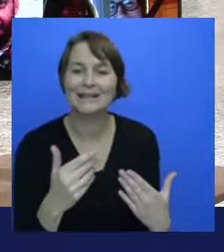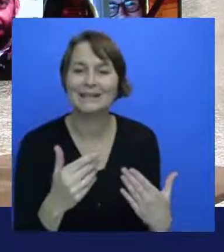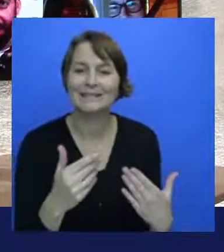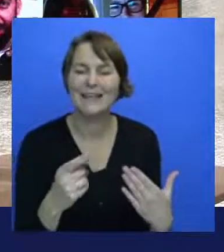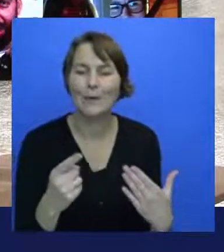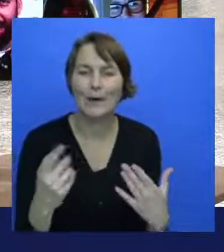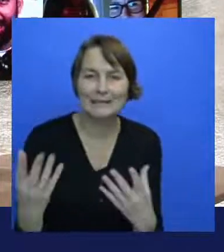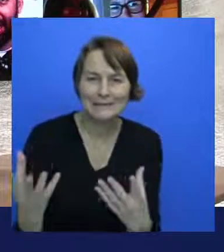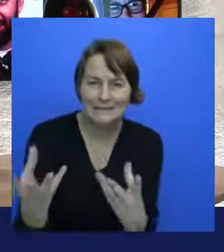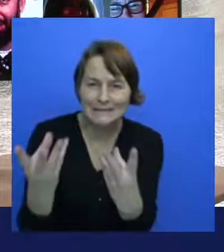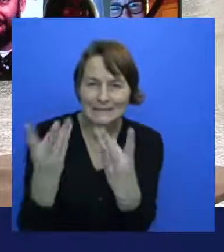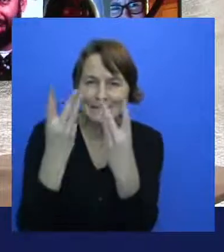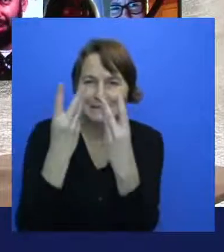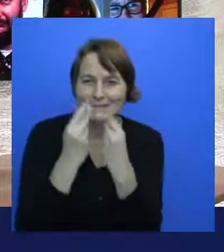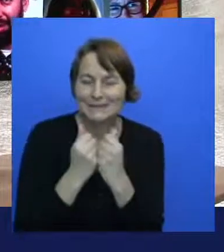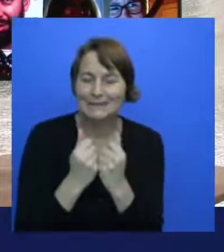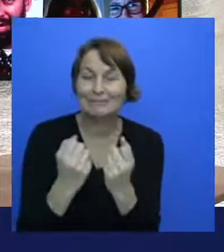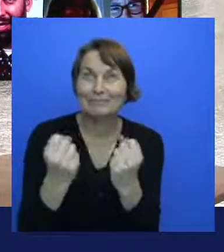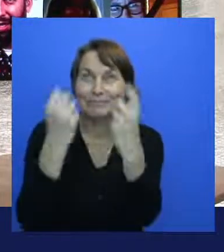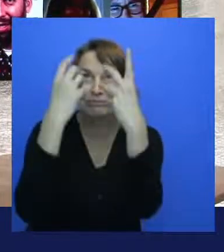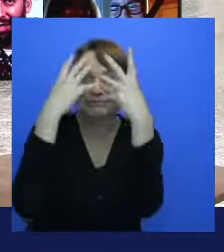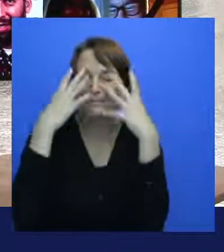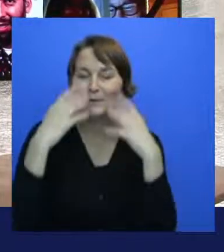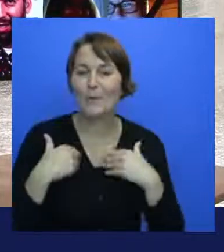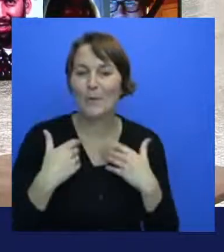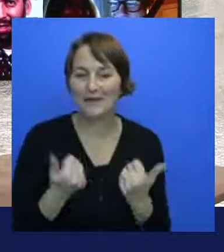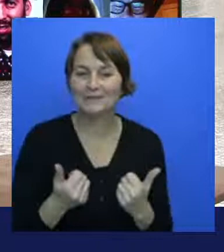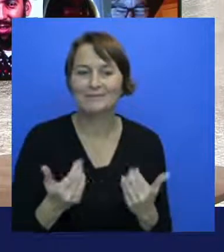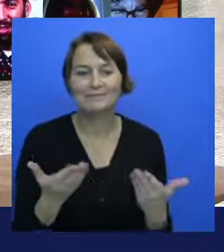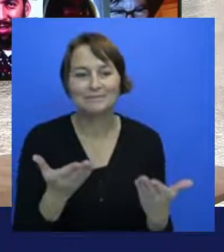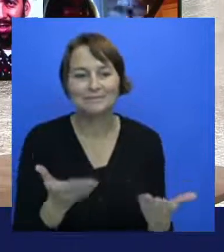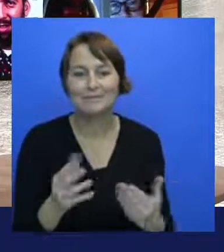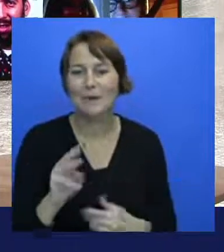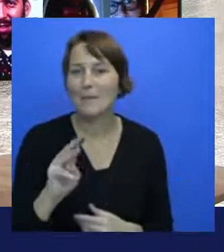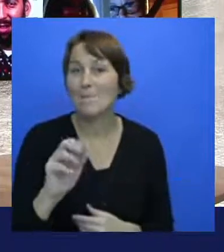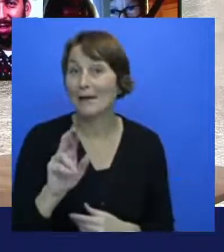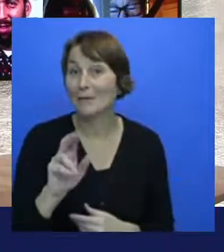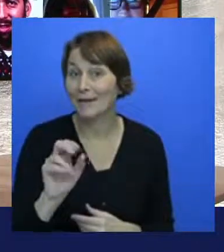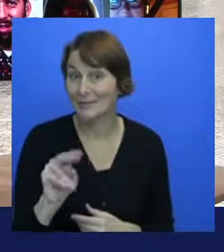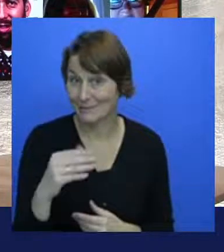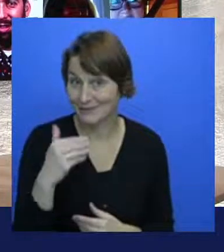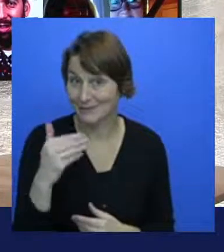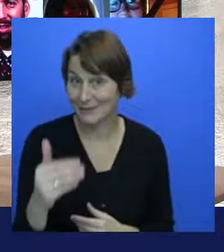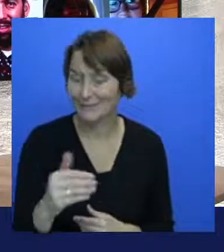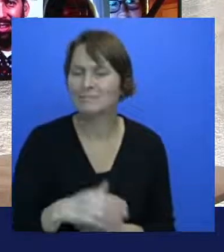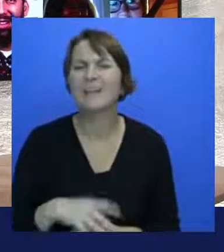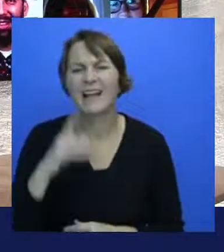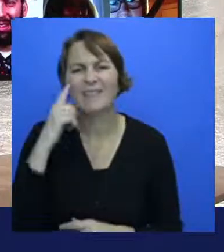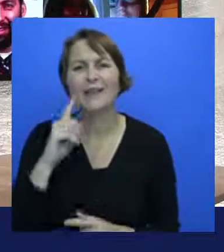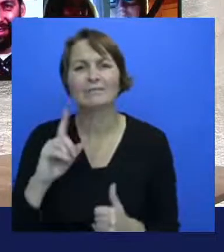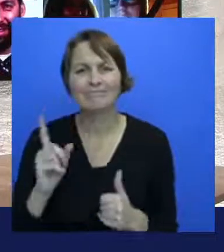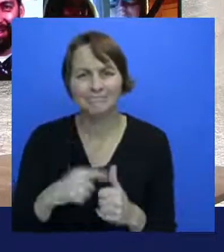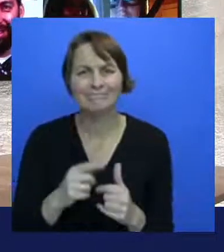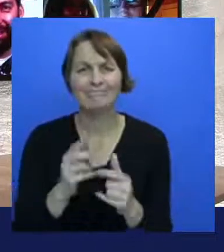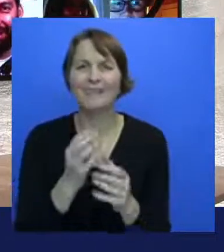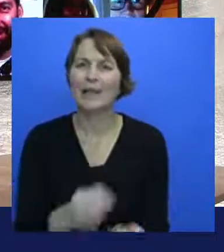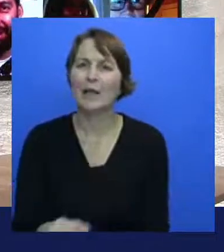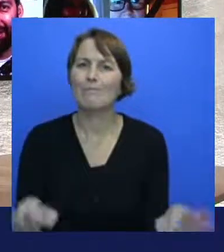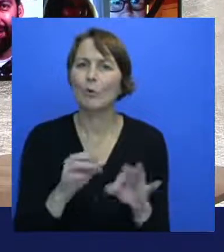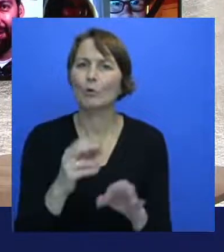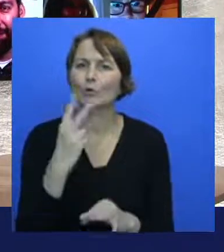knowledge to rain down on me. Marion, go ahead. So collaboration, I think that's good. It's a 2Rs principle,